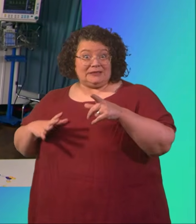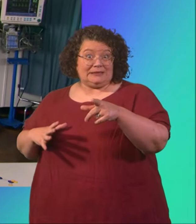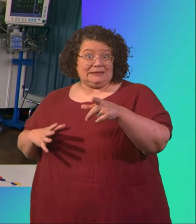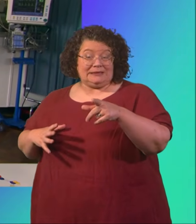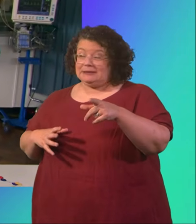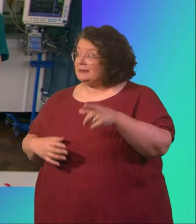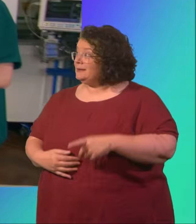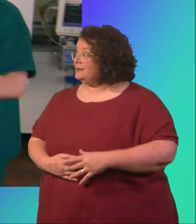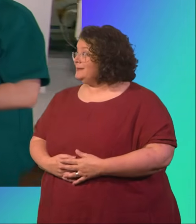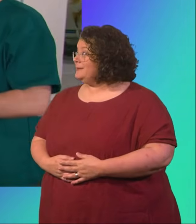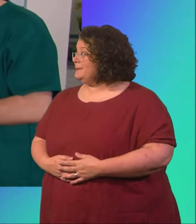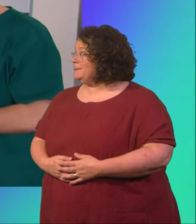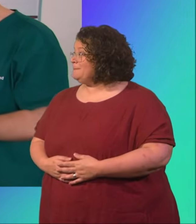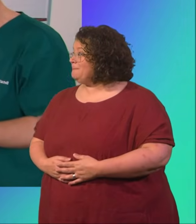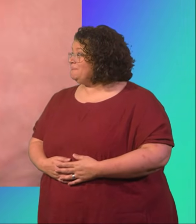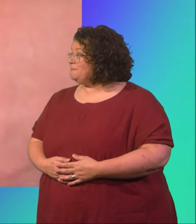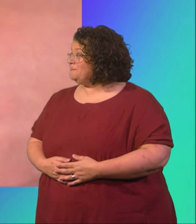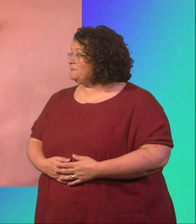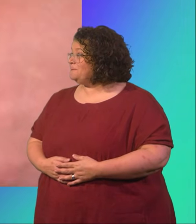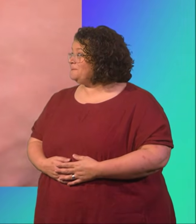Go.